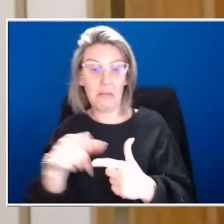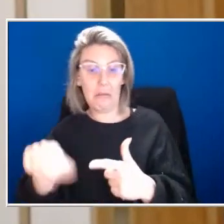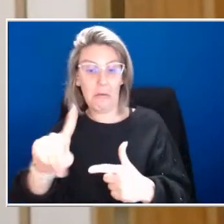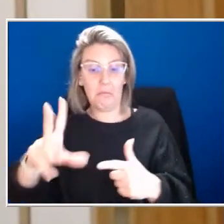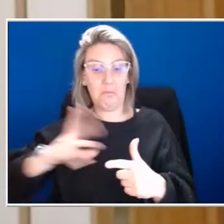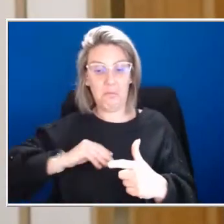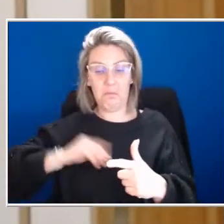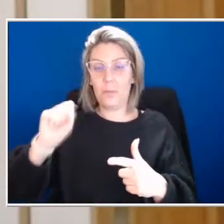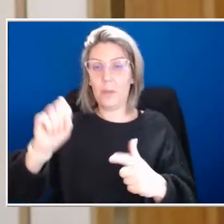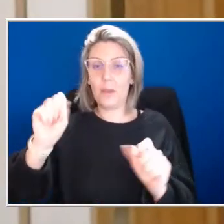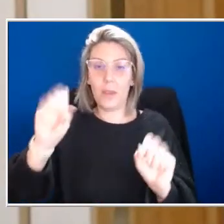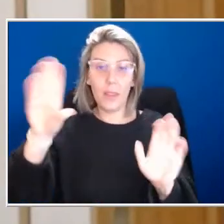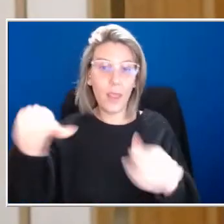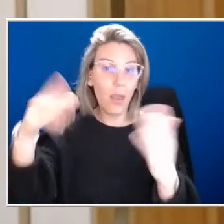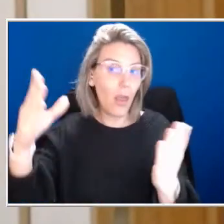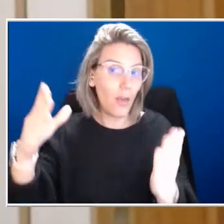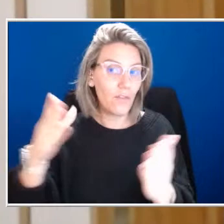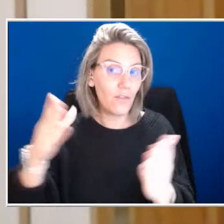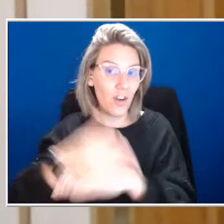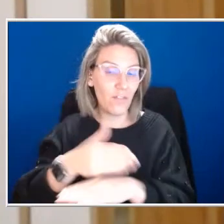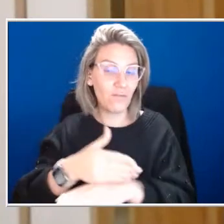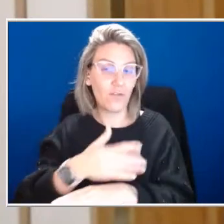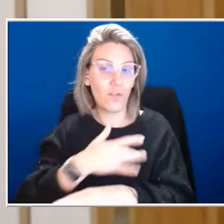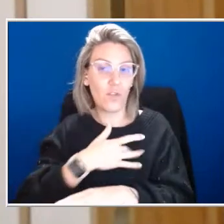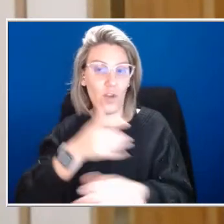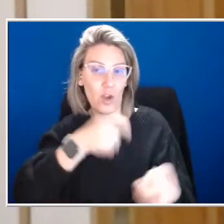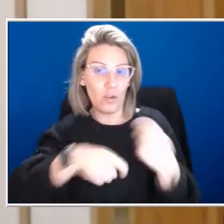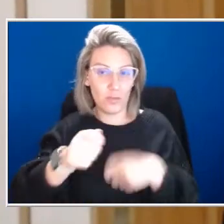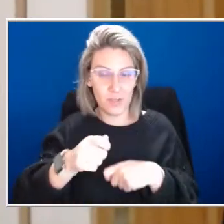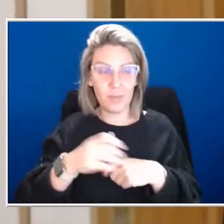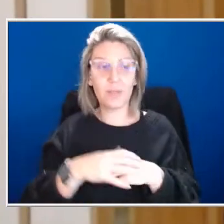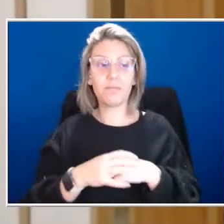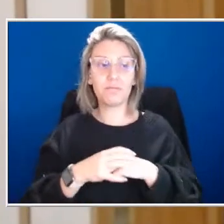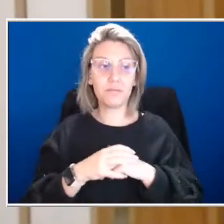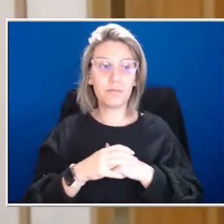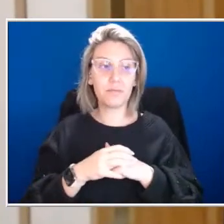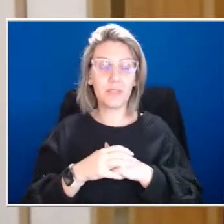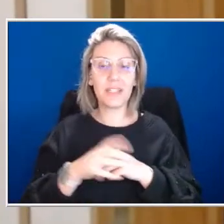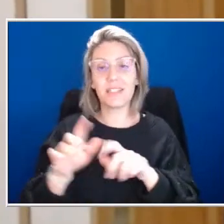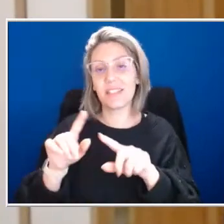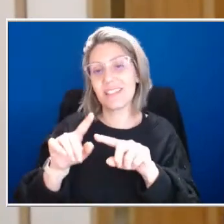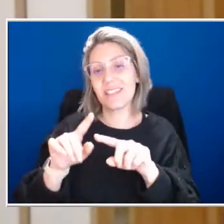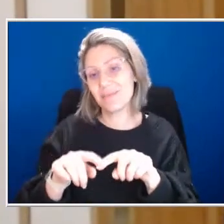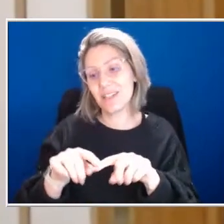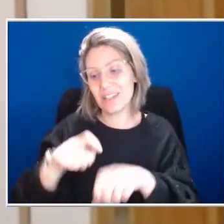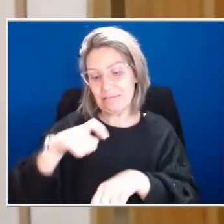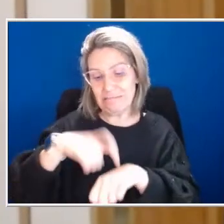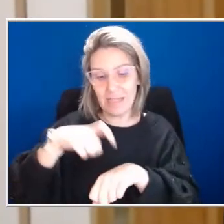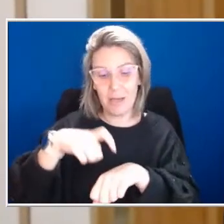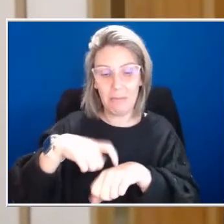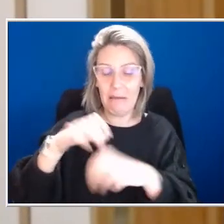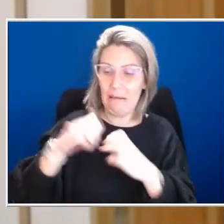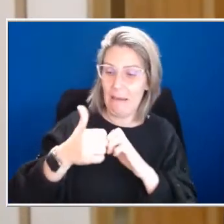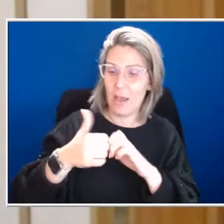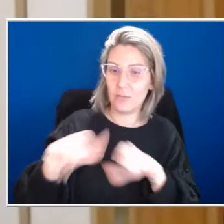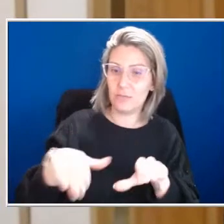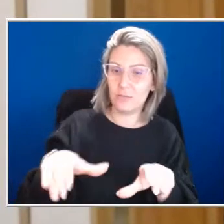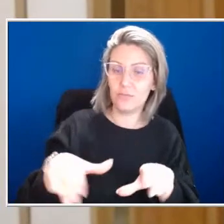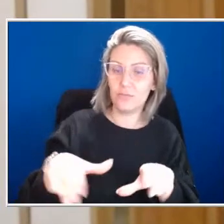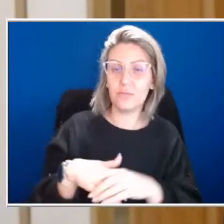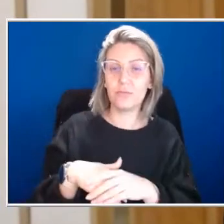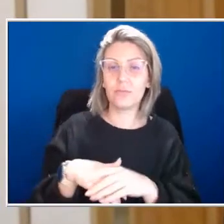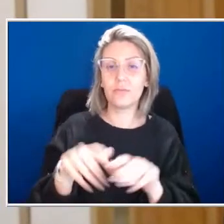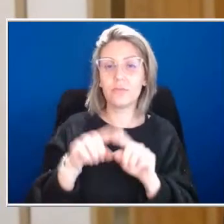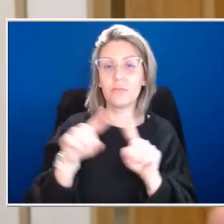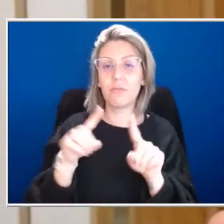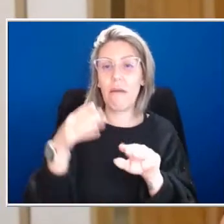can offer bone marrow transplant after the heart transplant, depending on the timing and how he does. But after the